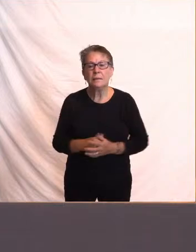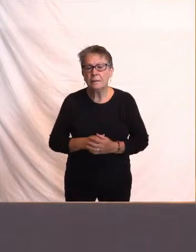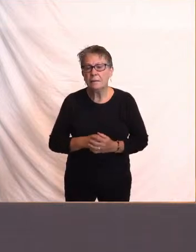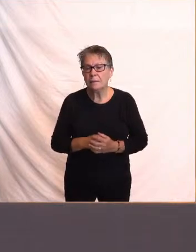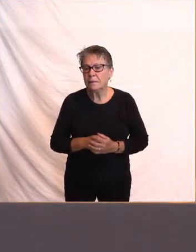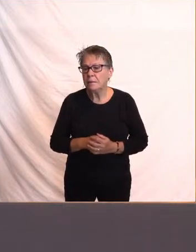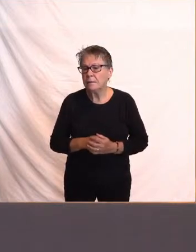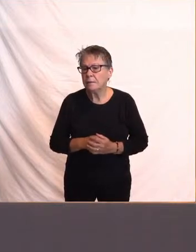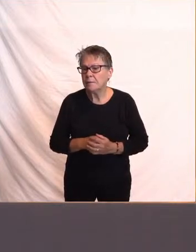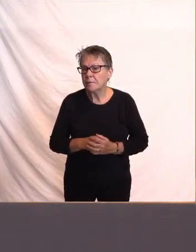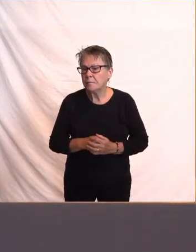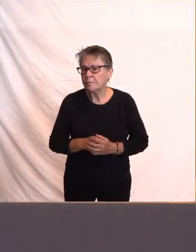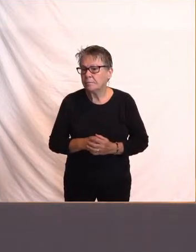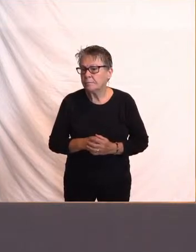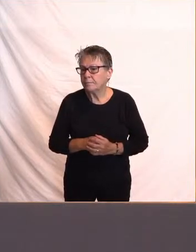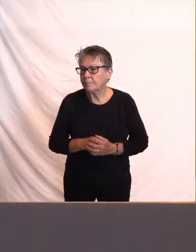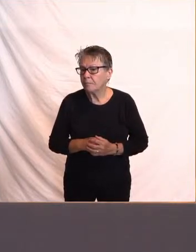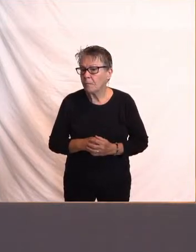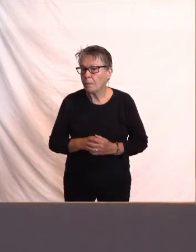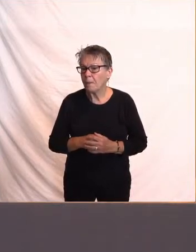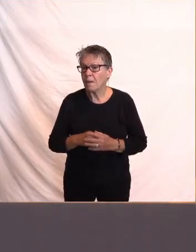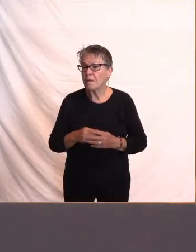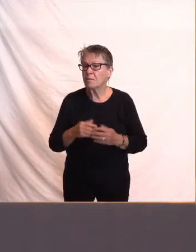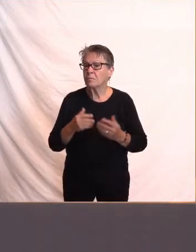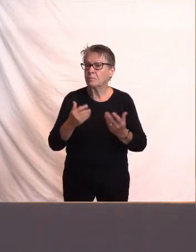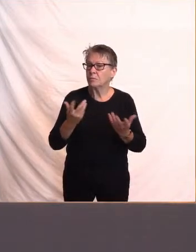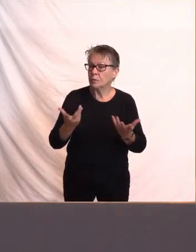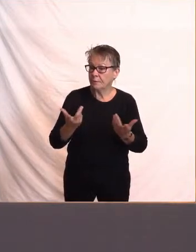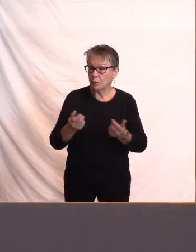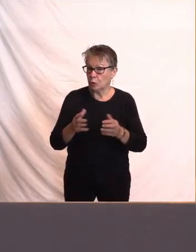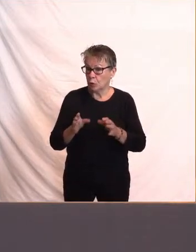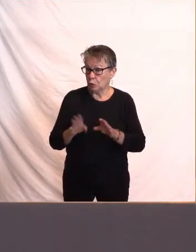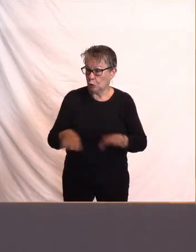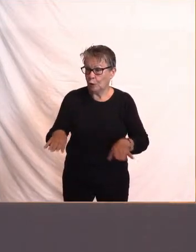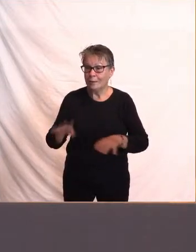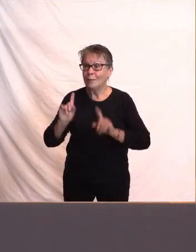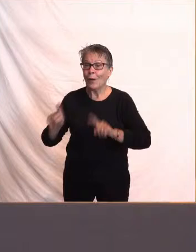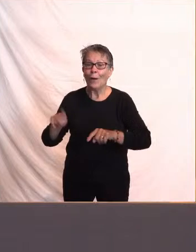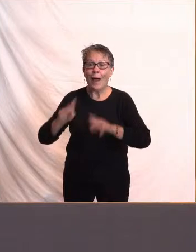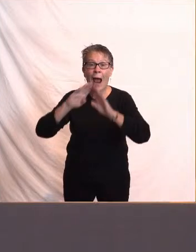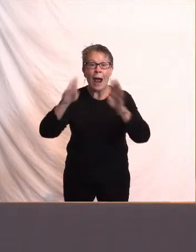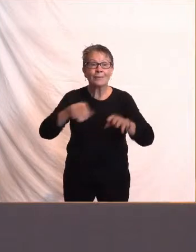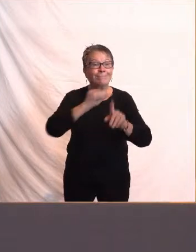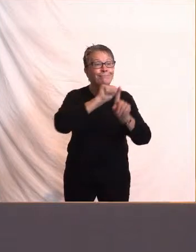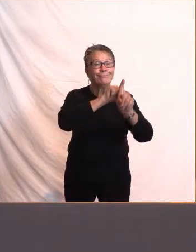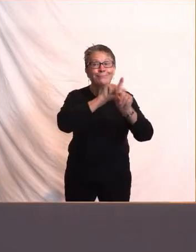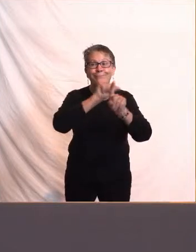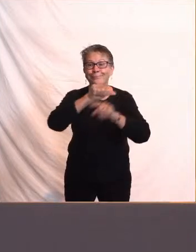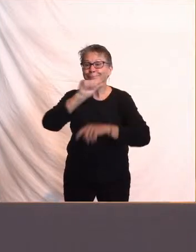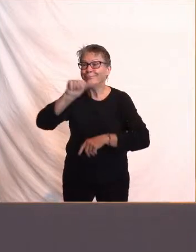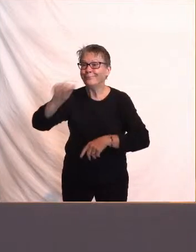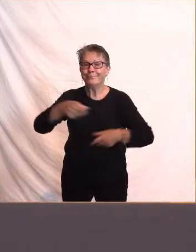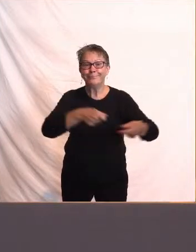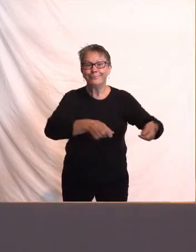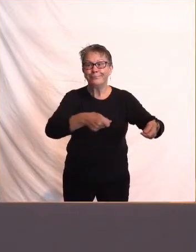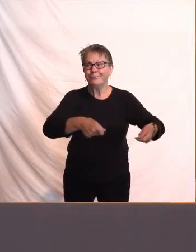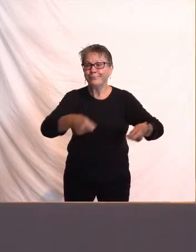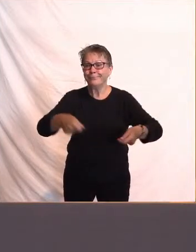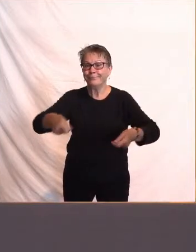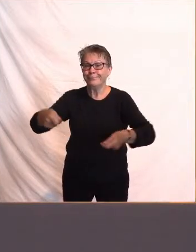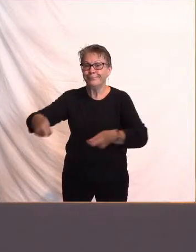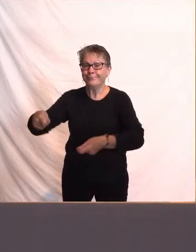trick-or-treating, although everyone should be careful, as always. It'll be the party in somebody's basement or the dinner